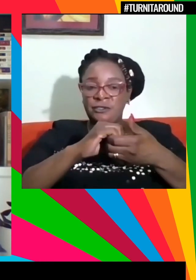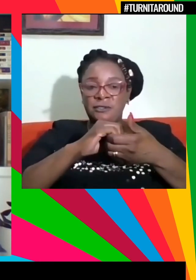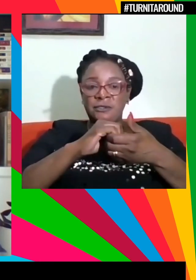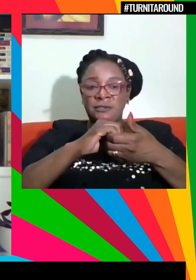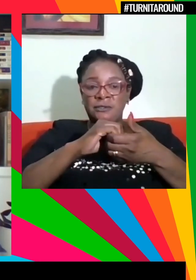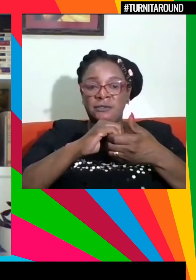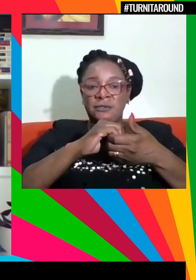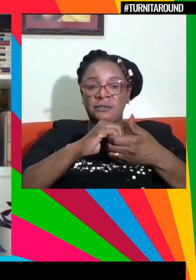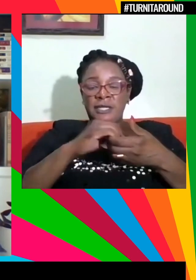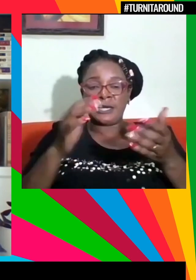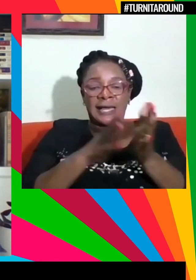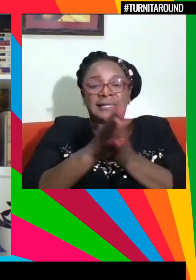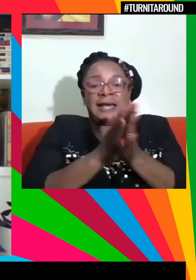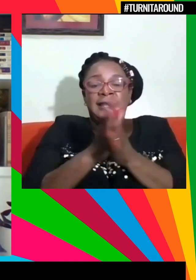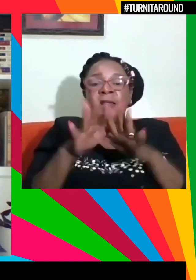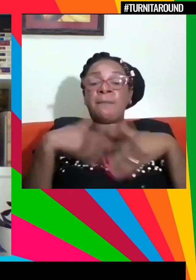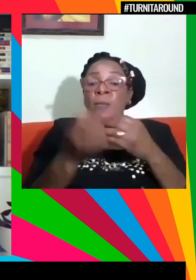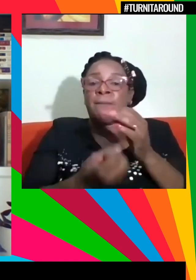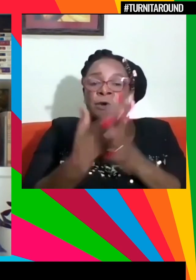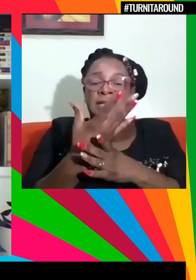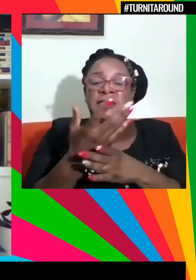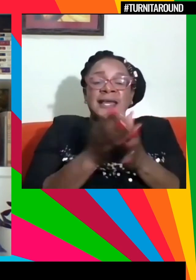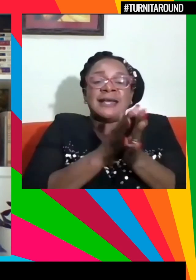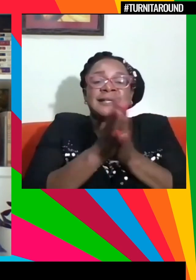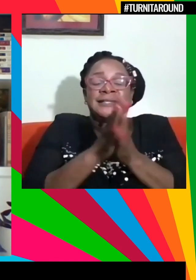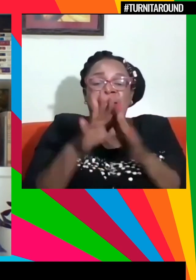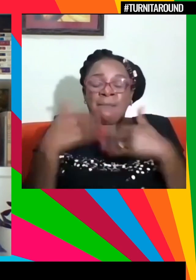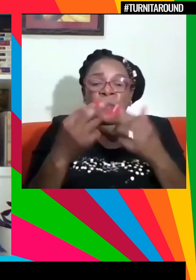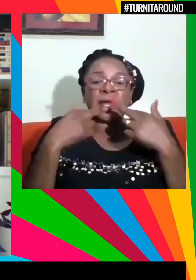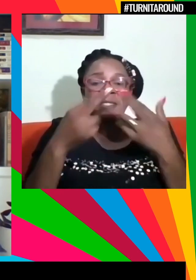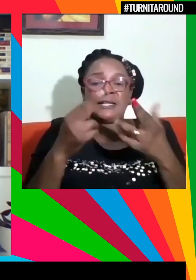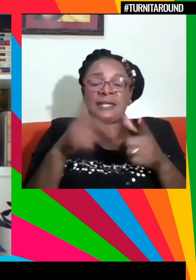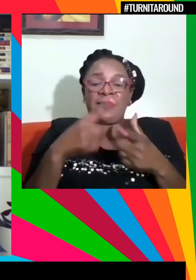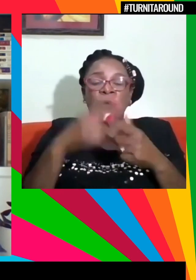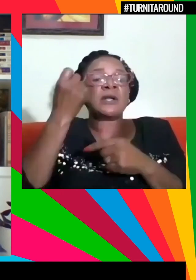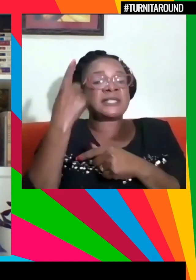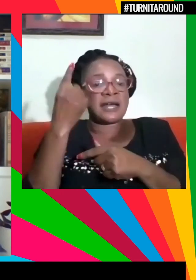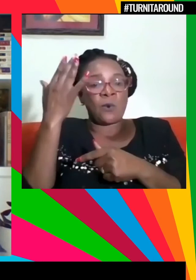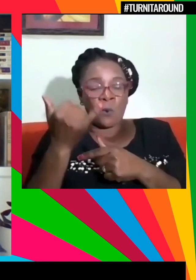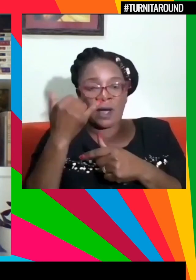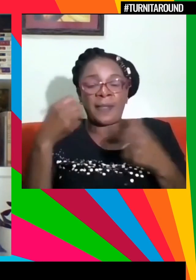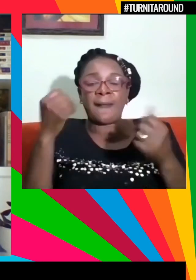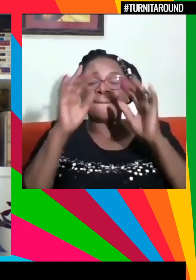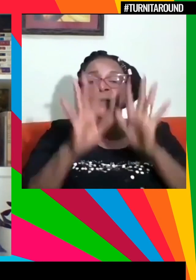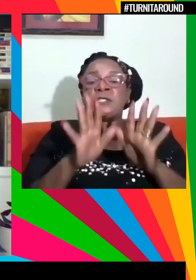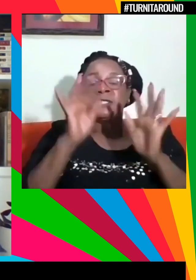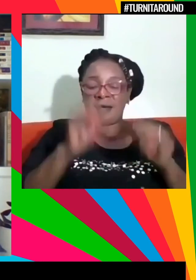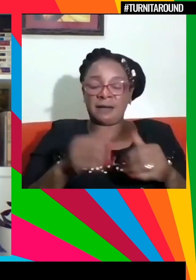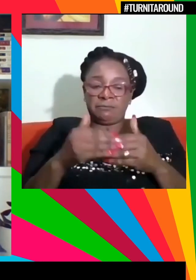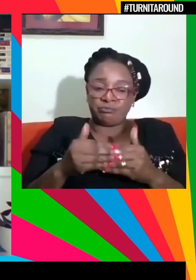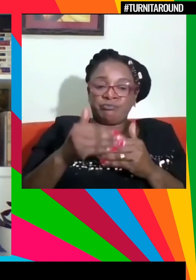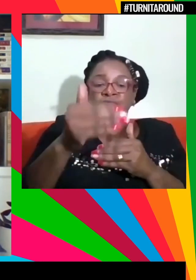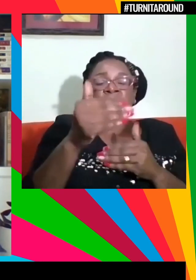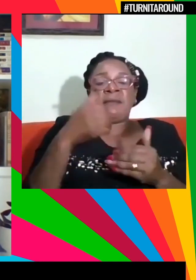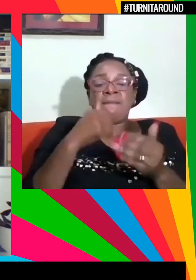and excited about the project that you're working on, excited about the outcome, and understanding why it's meaningful and impactful can really go a long way to keeping the